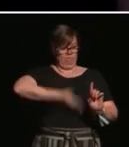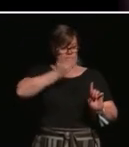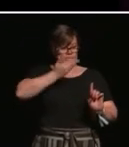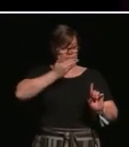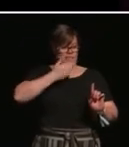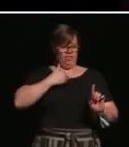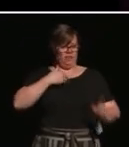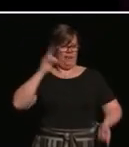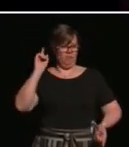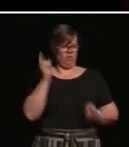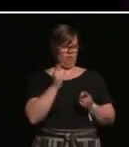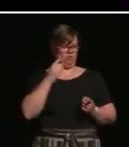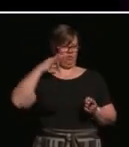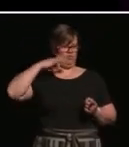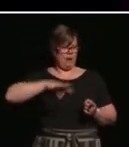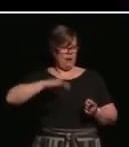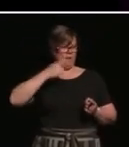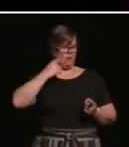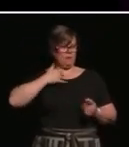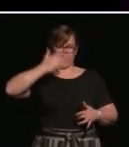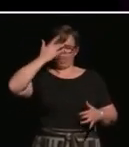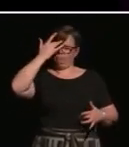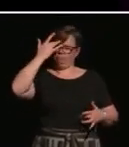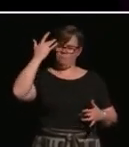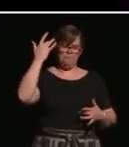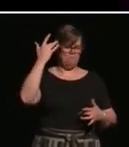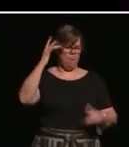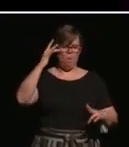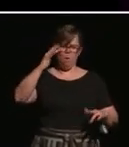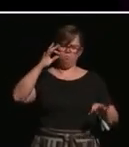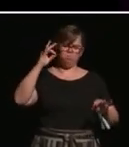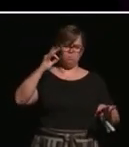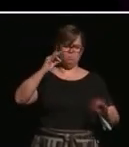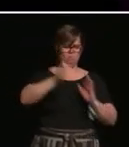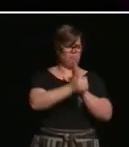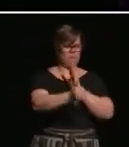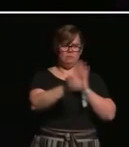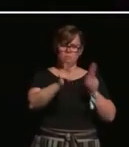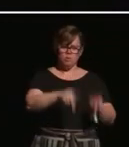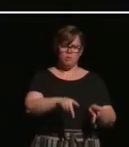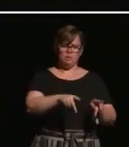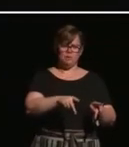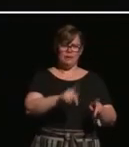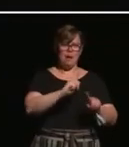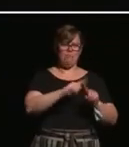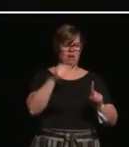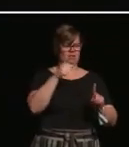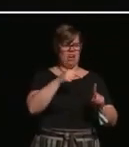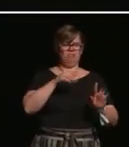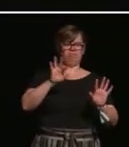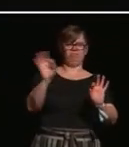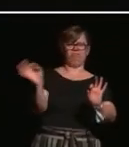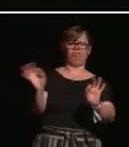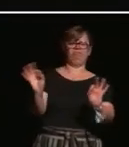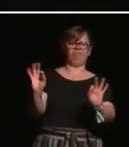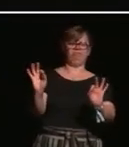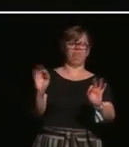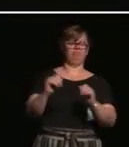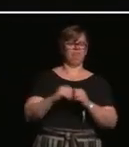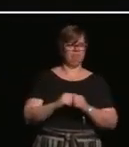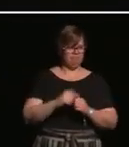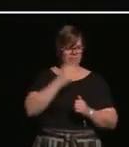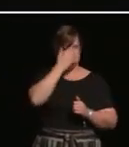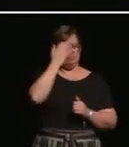than she deserves for being a brilliant instrumentalist and bandleader. But she doesn't let it bother her. As she told